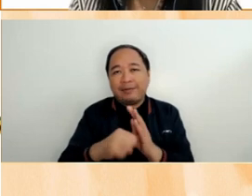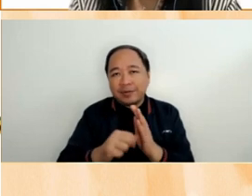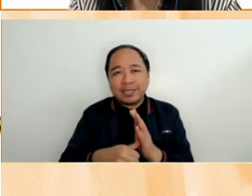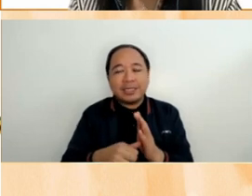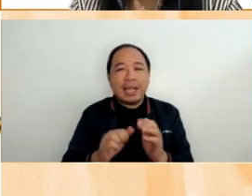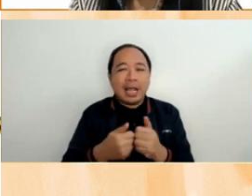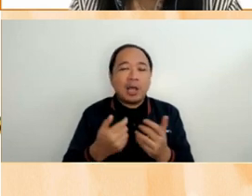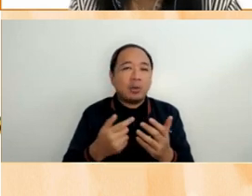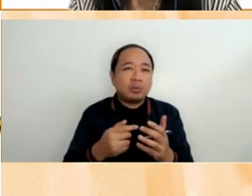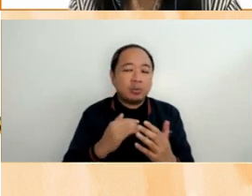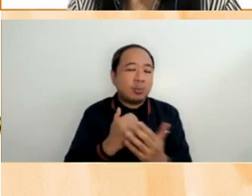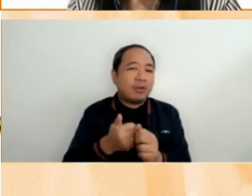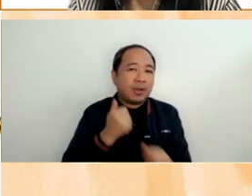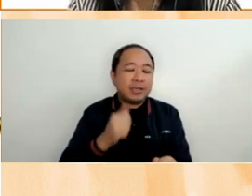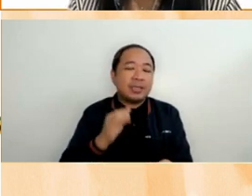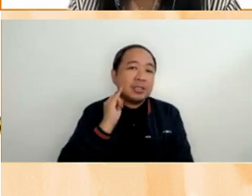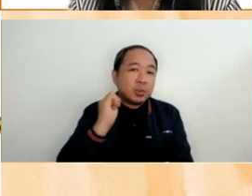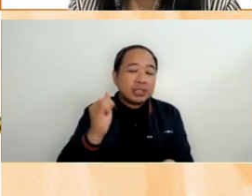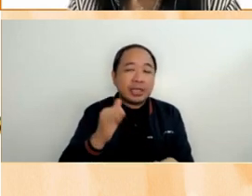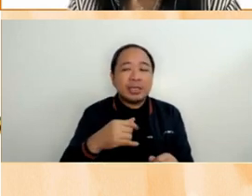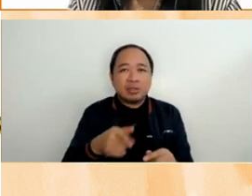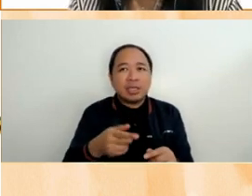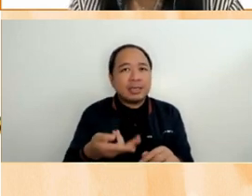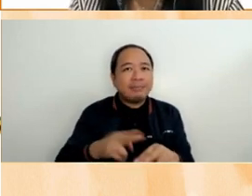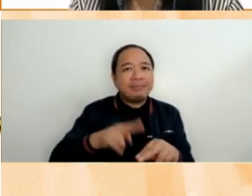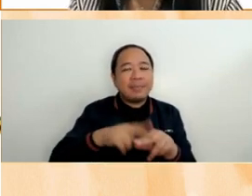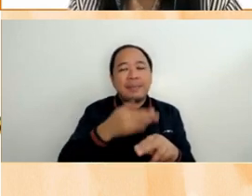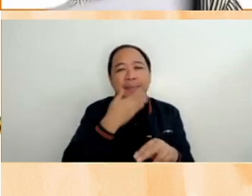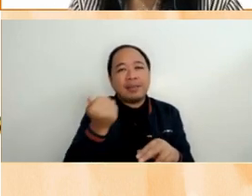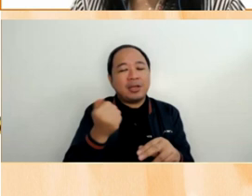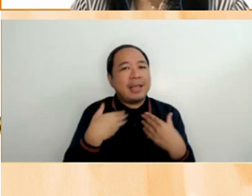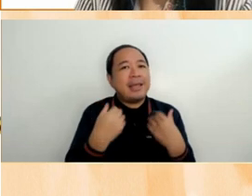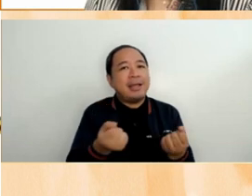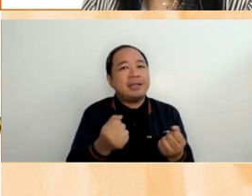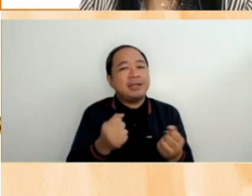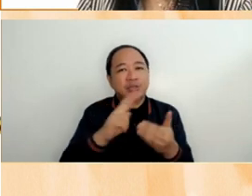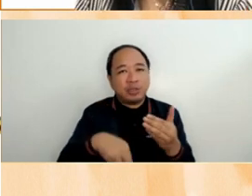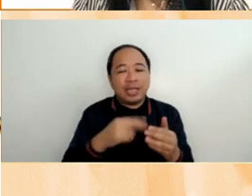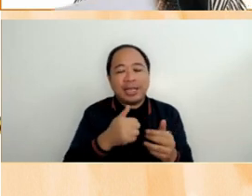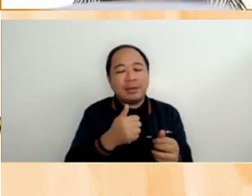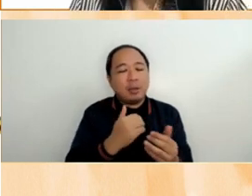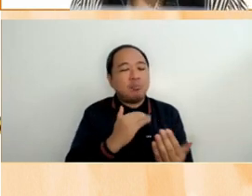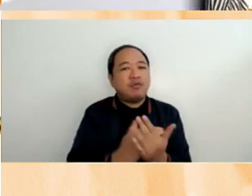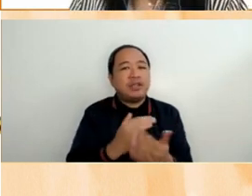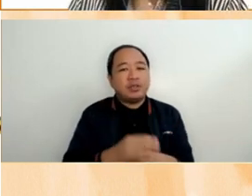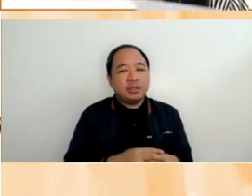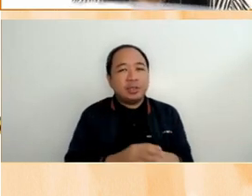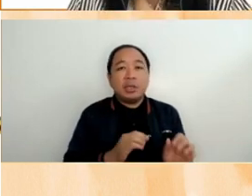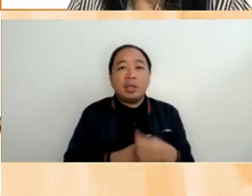handling suicide, and this will increase better health outcomes and prevention. For Dr.